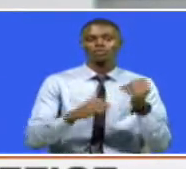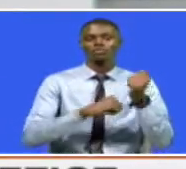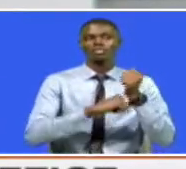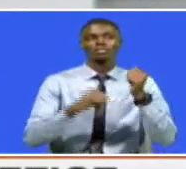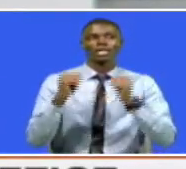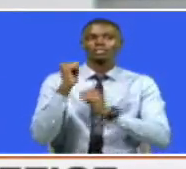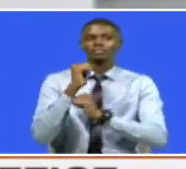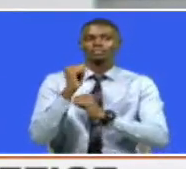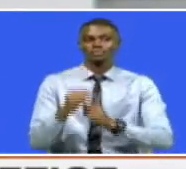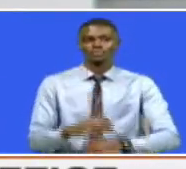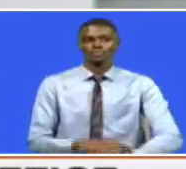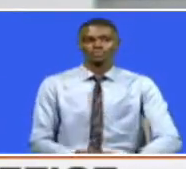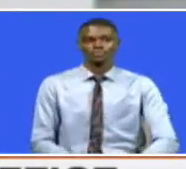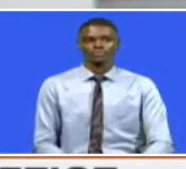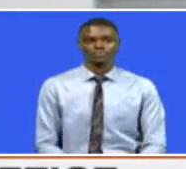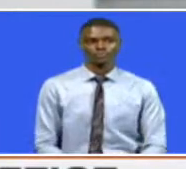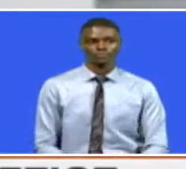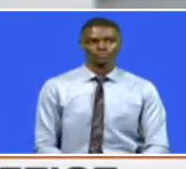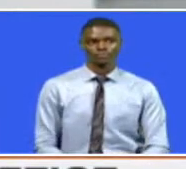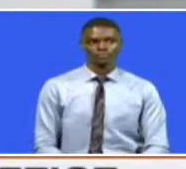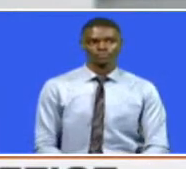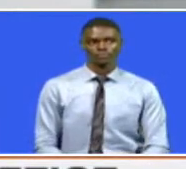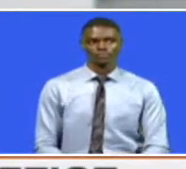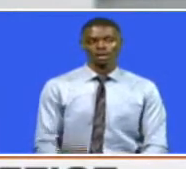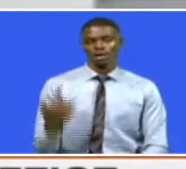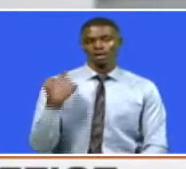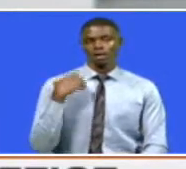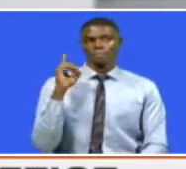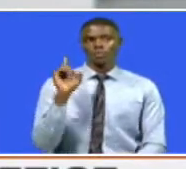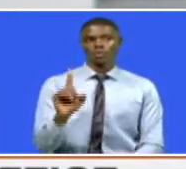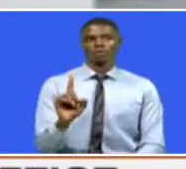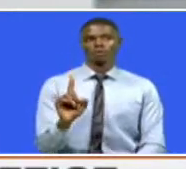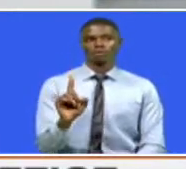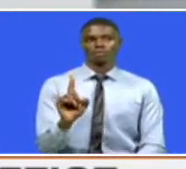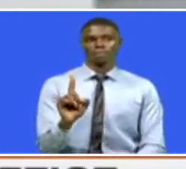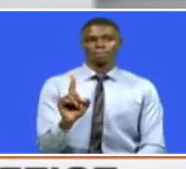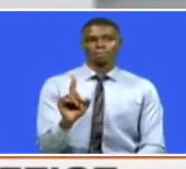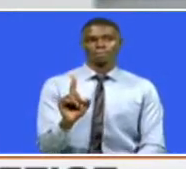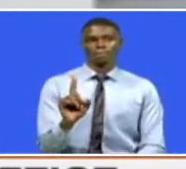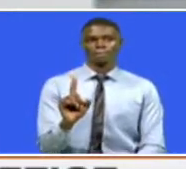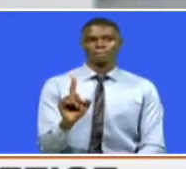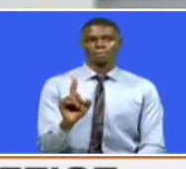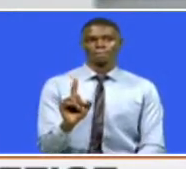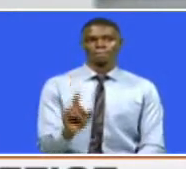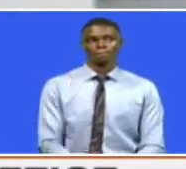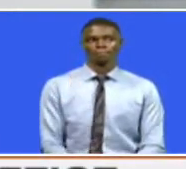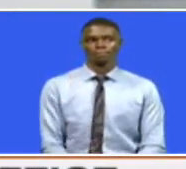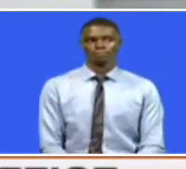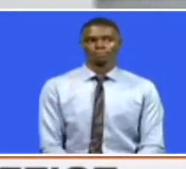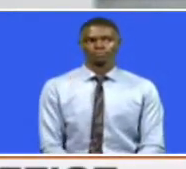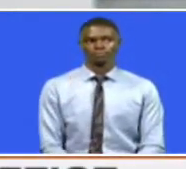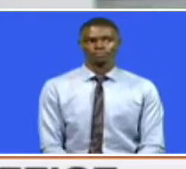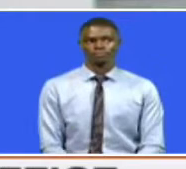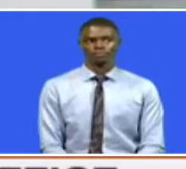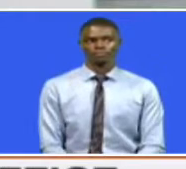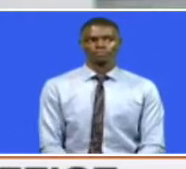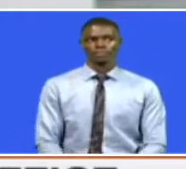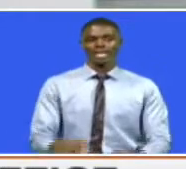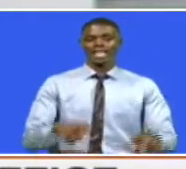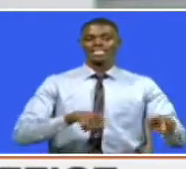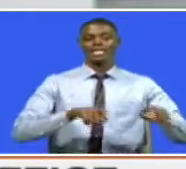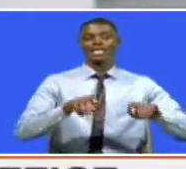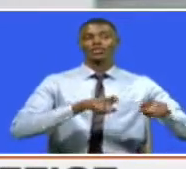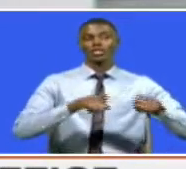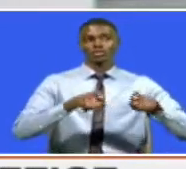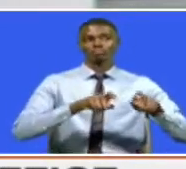of it. What's wrong with the structure? So number one, the regulations yes.